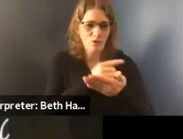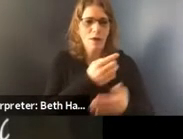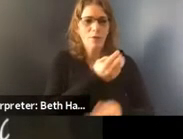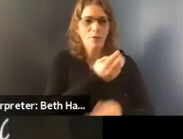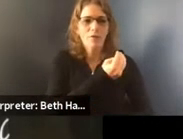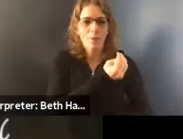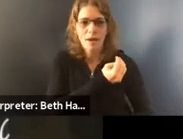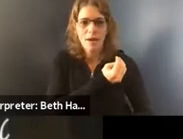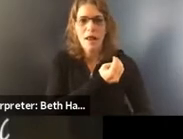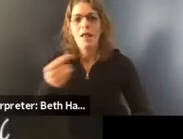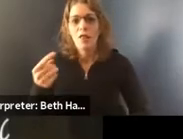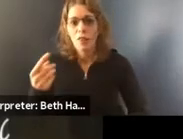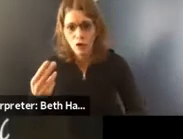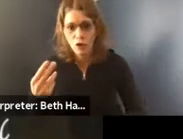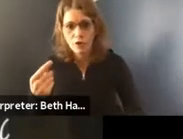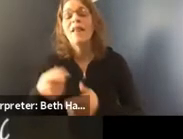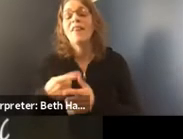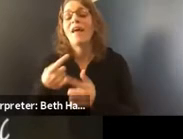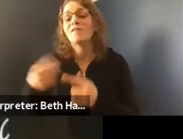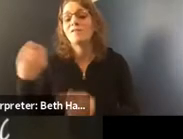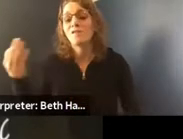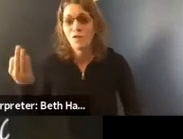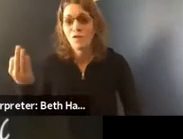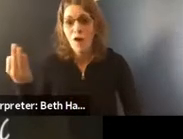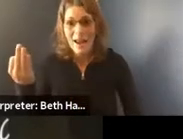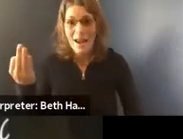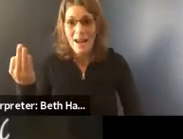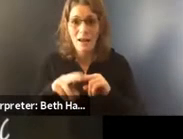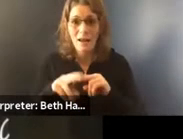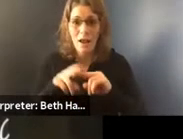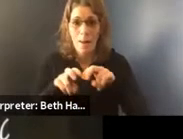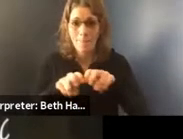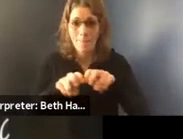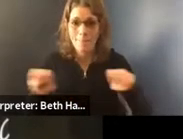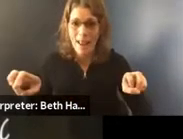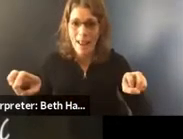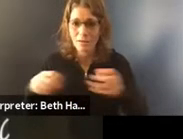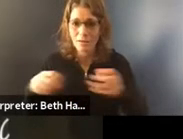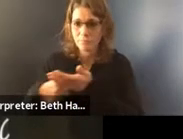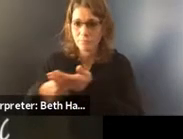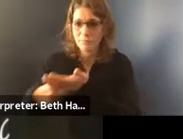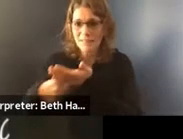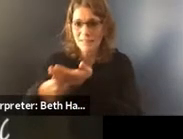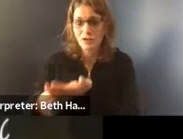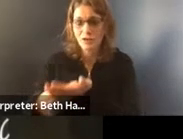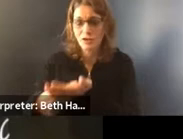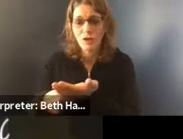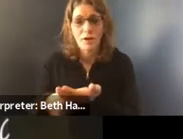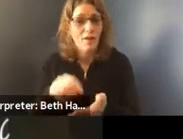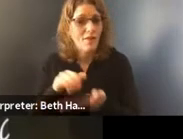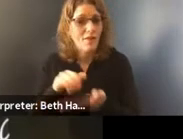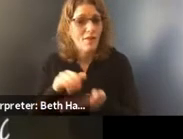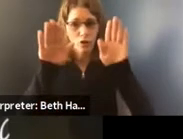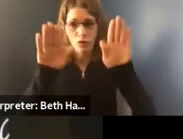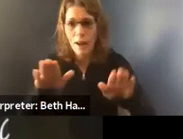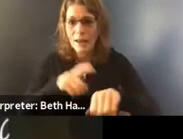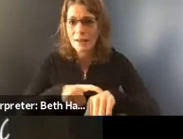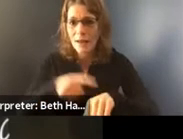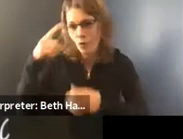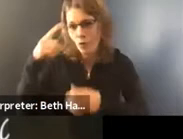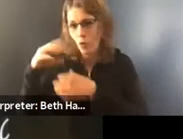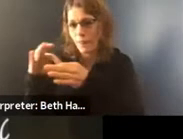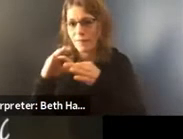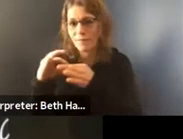We're actually excited because that will be the time where we will have all of our facilitators together, to talk about some